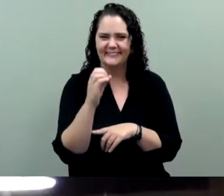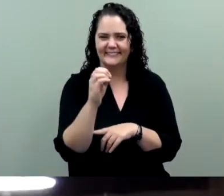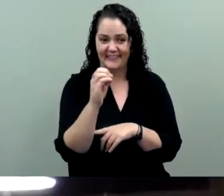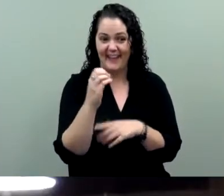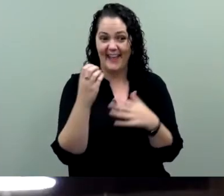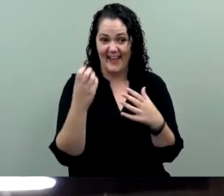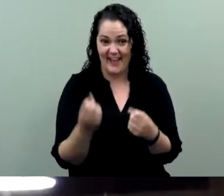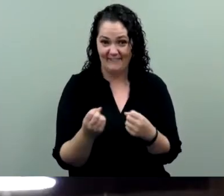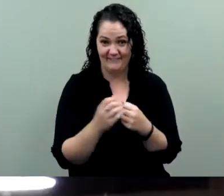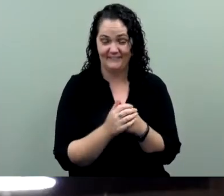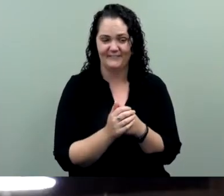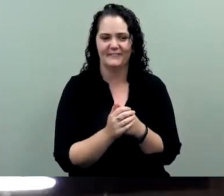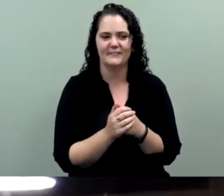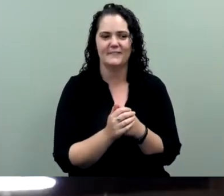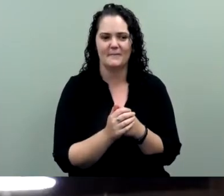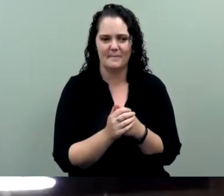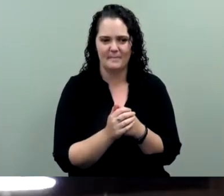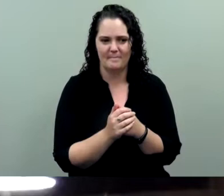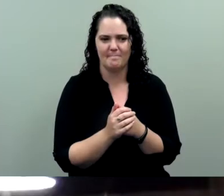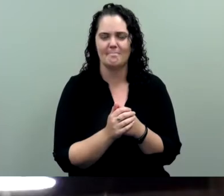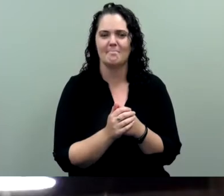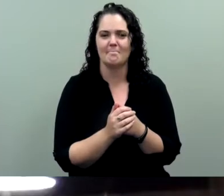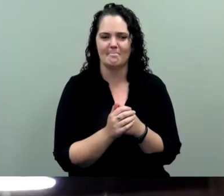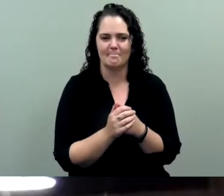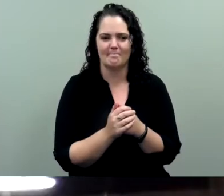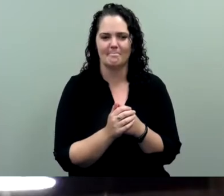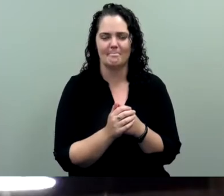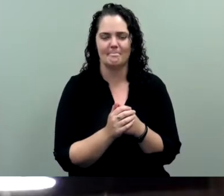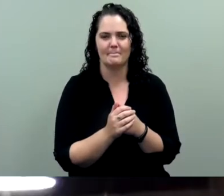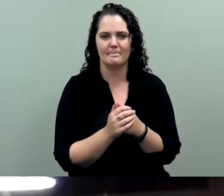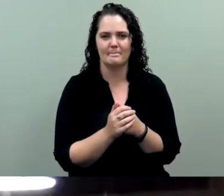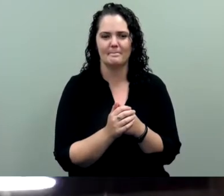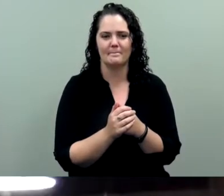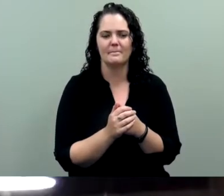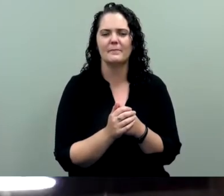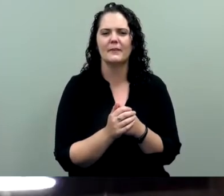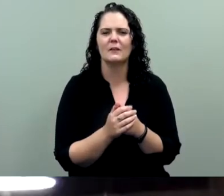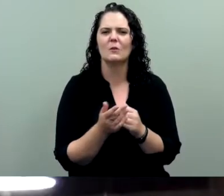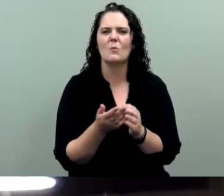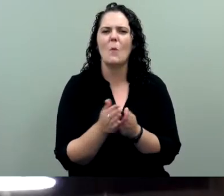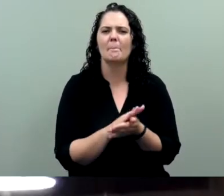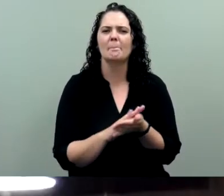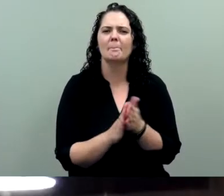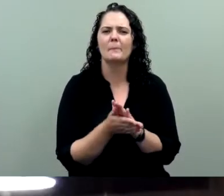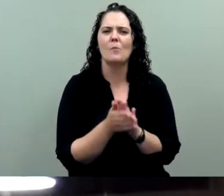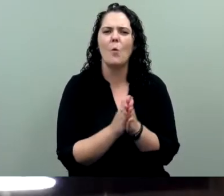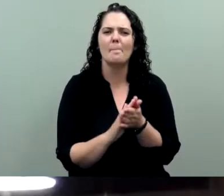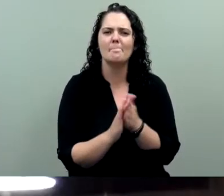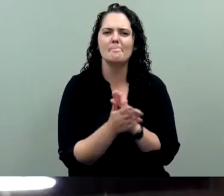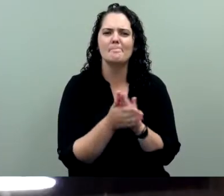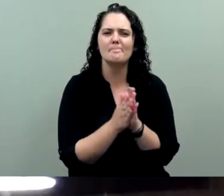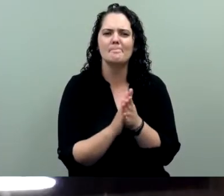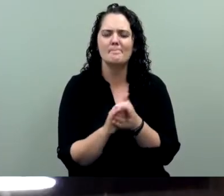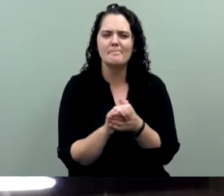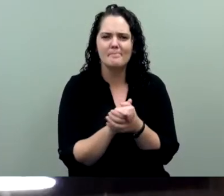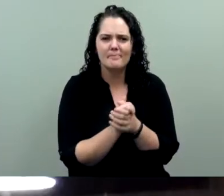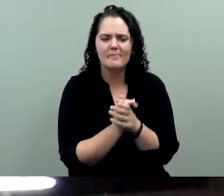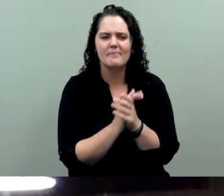you've got your avocado pit removed there, what you'll wanna do is just wipe it. Give it a good wipe, get all